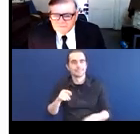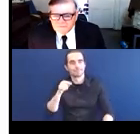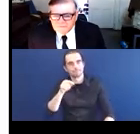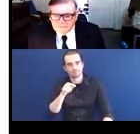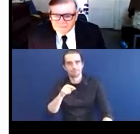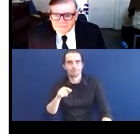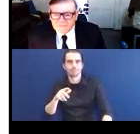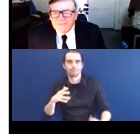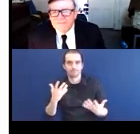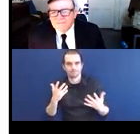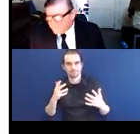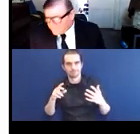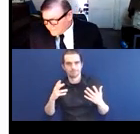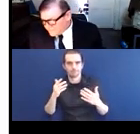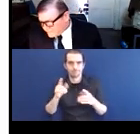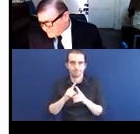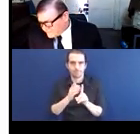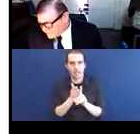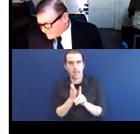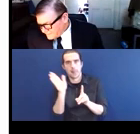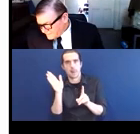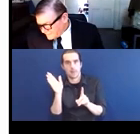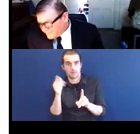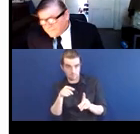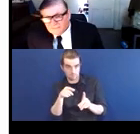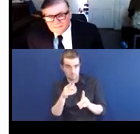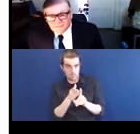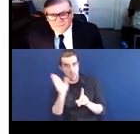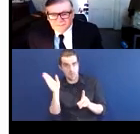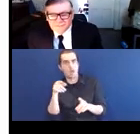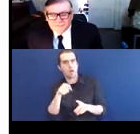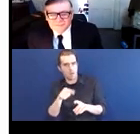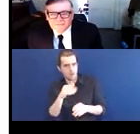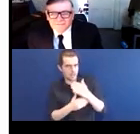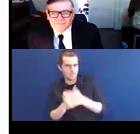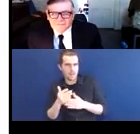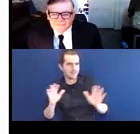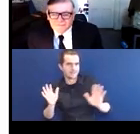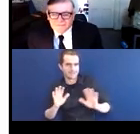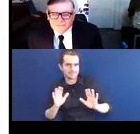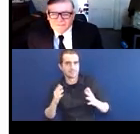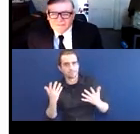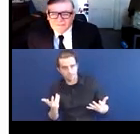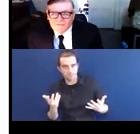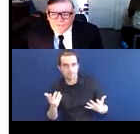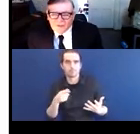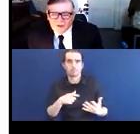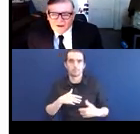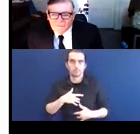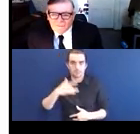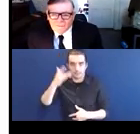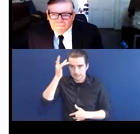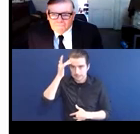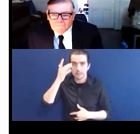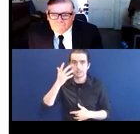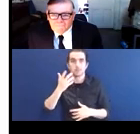but if controlled through diet and exercise, of course, you'll be able to still work, because many people within the open labor